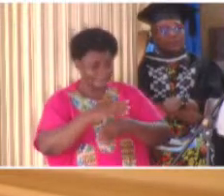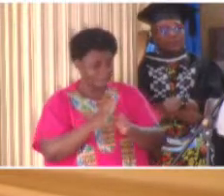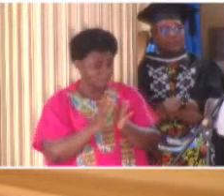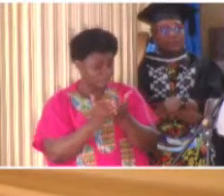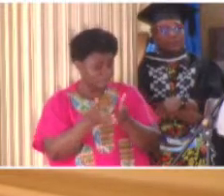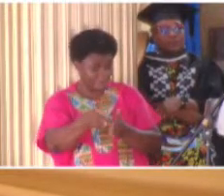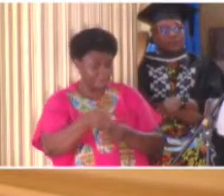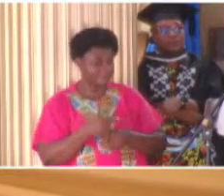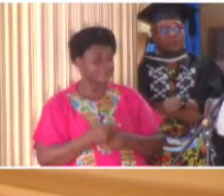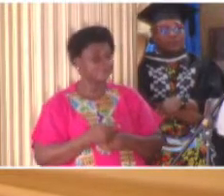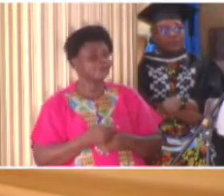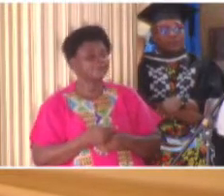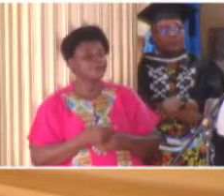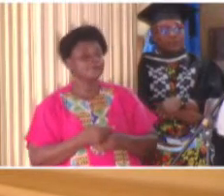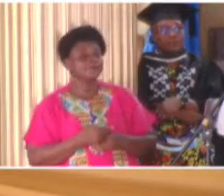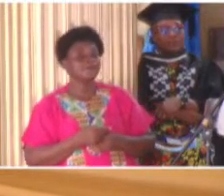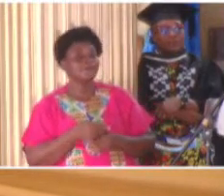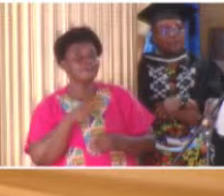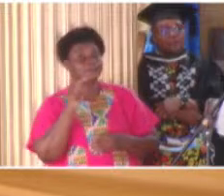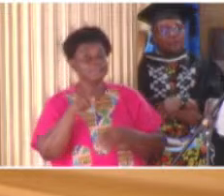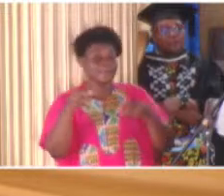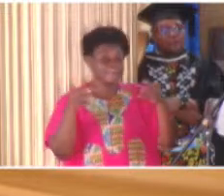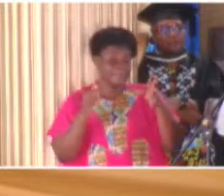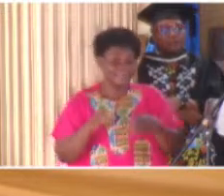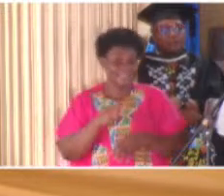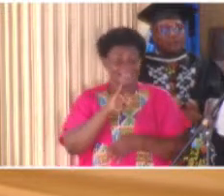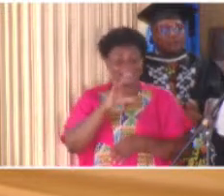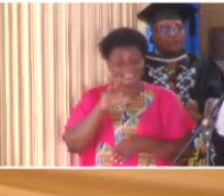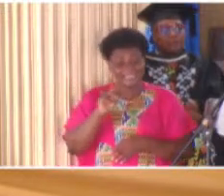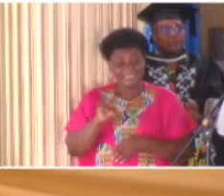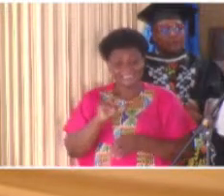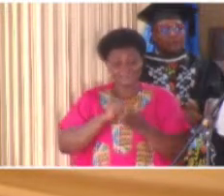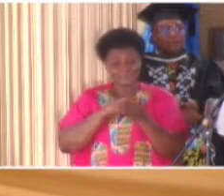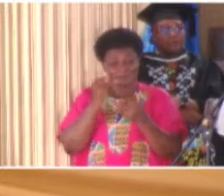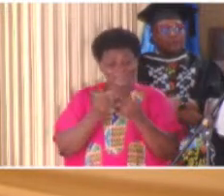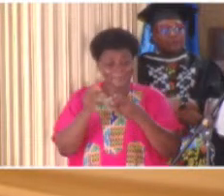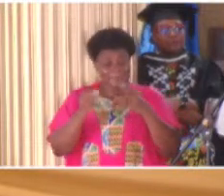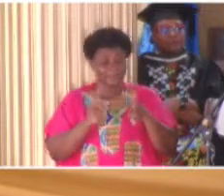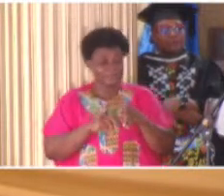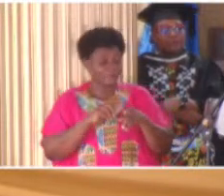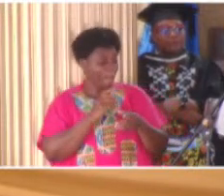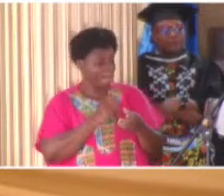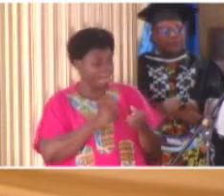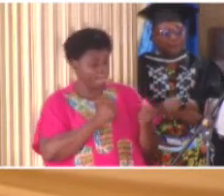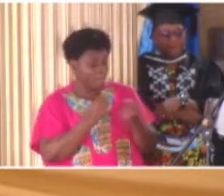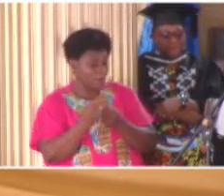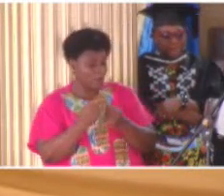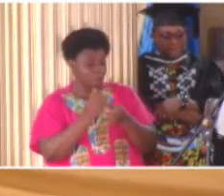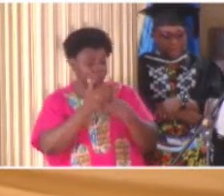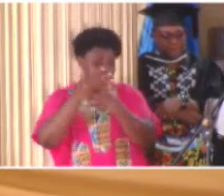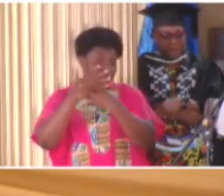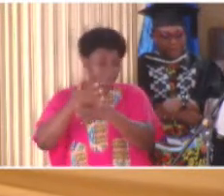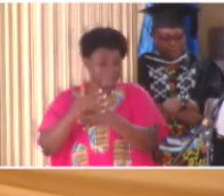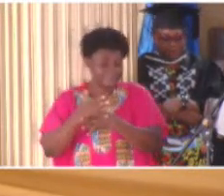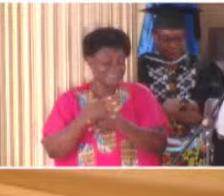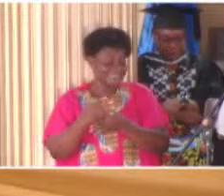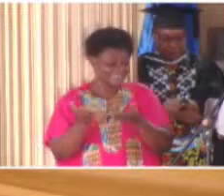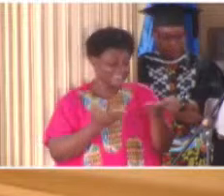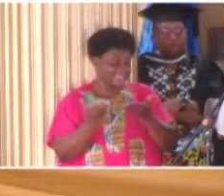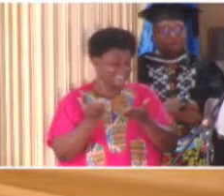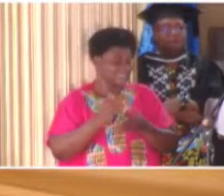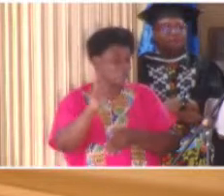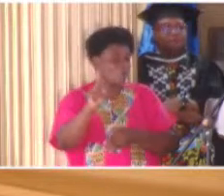Dr. Pepena is the Manager, ICT Project Management for Power Distribution Services at